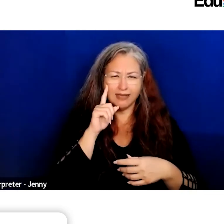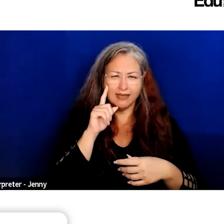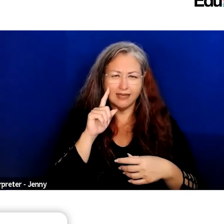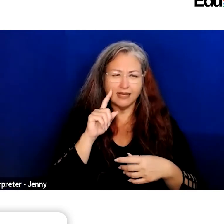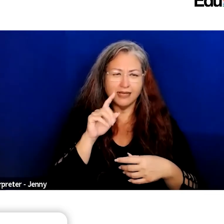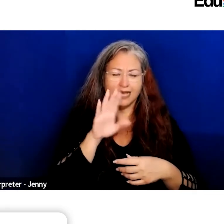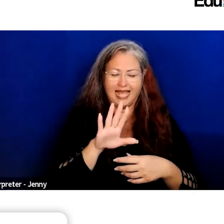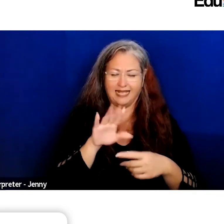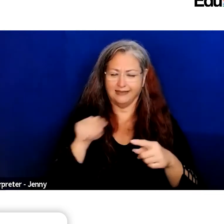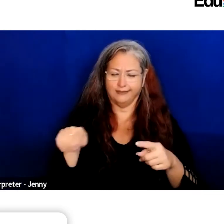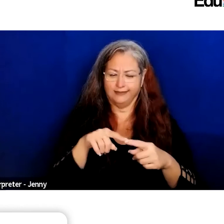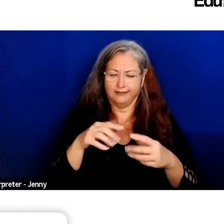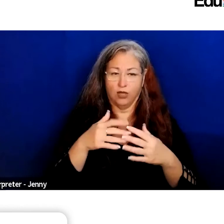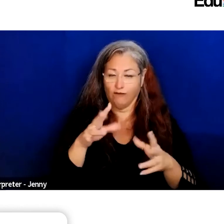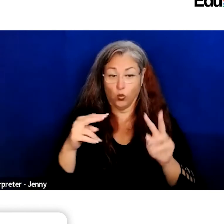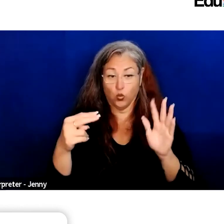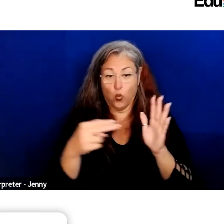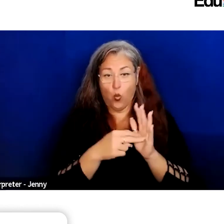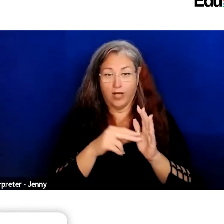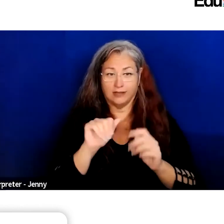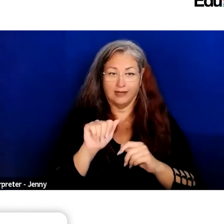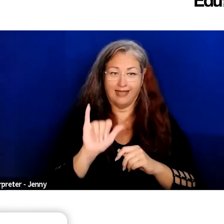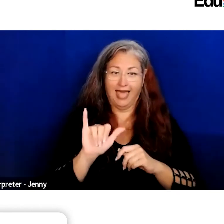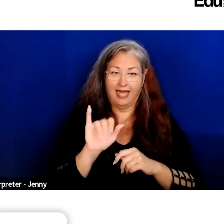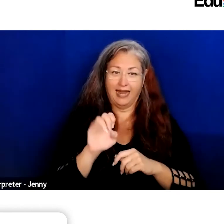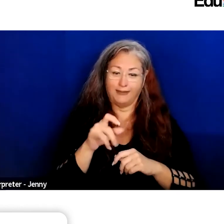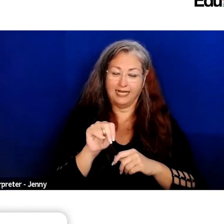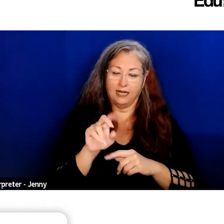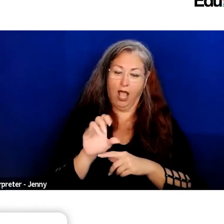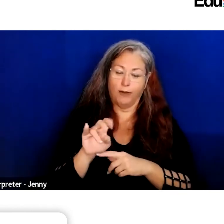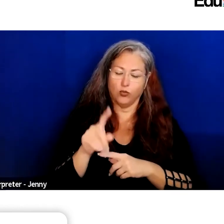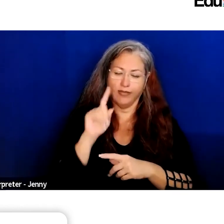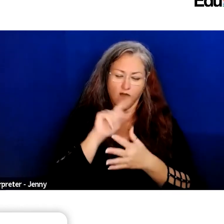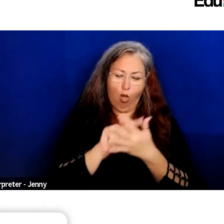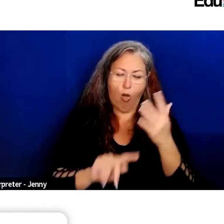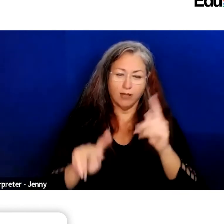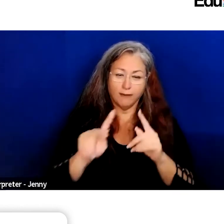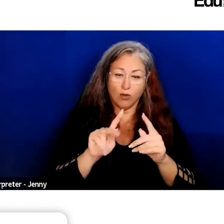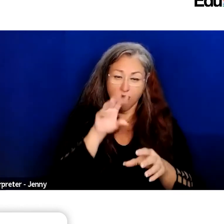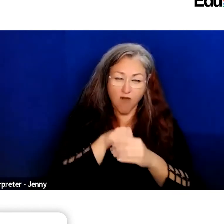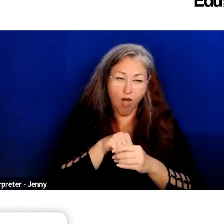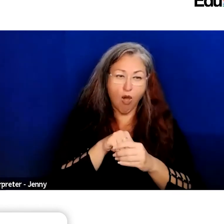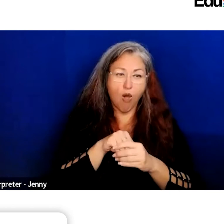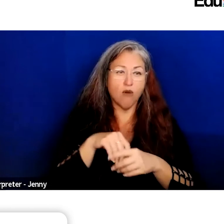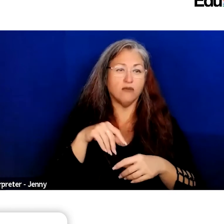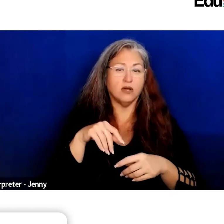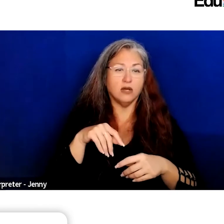his counterpart. If you watch the Epstein documentary and you think about the people that were involved and